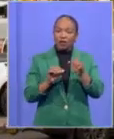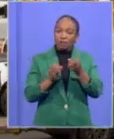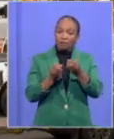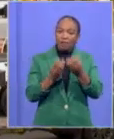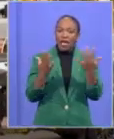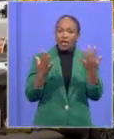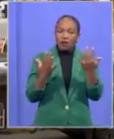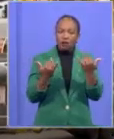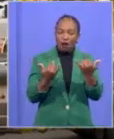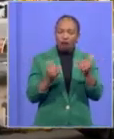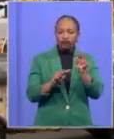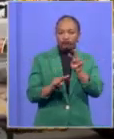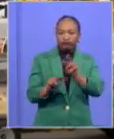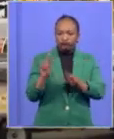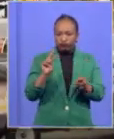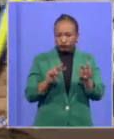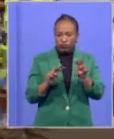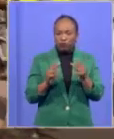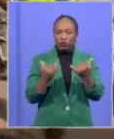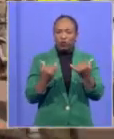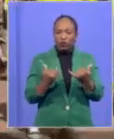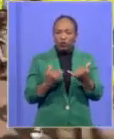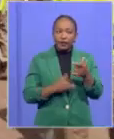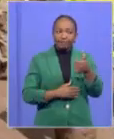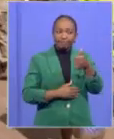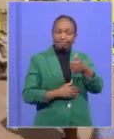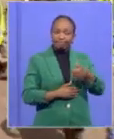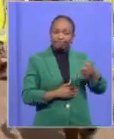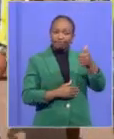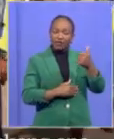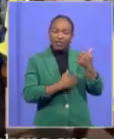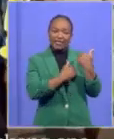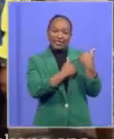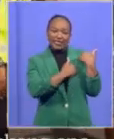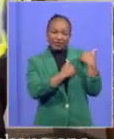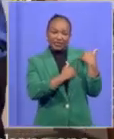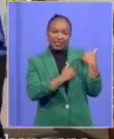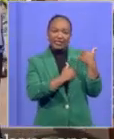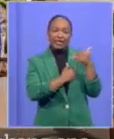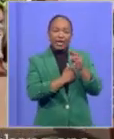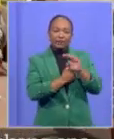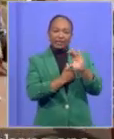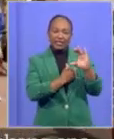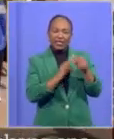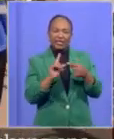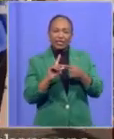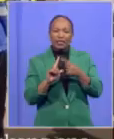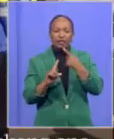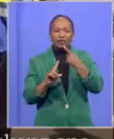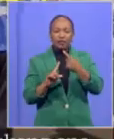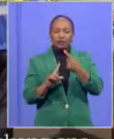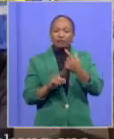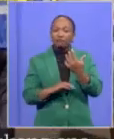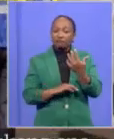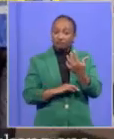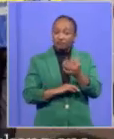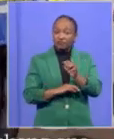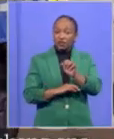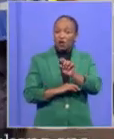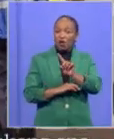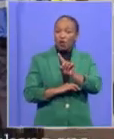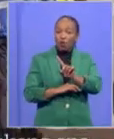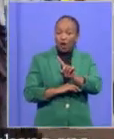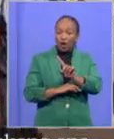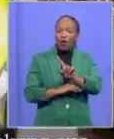menahana le mehlala mme letona la polokeho ya setjhaba le tshireletso Mpumalanga le re ho tshwerwe bakganni ba